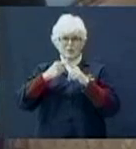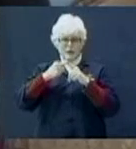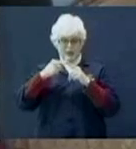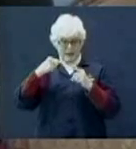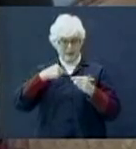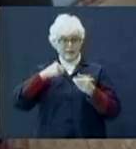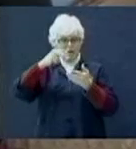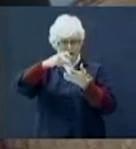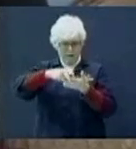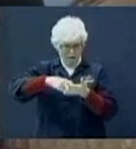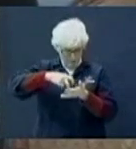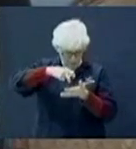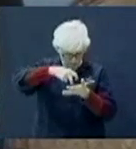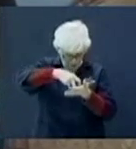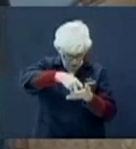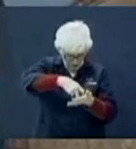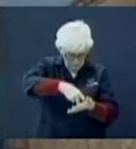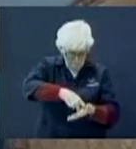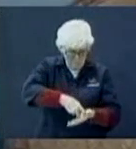down on my